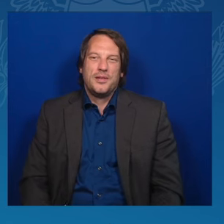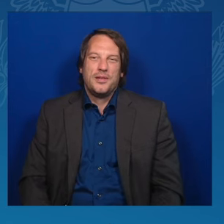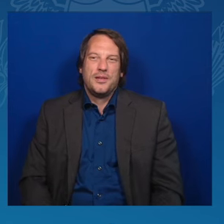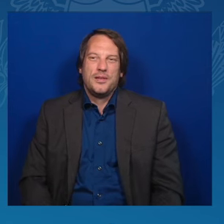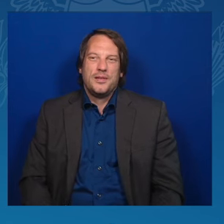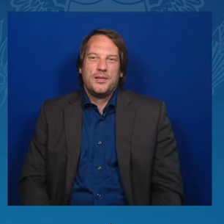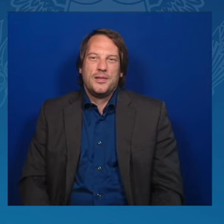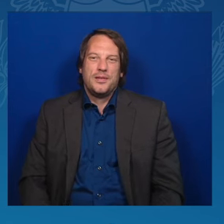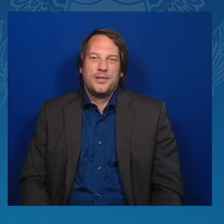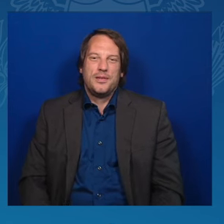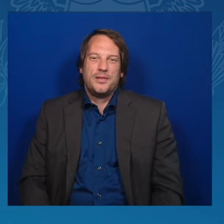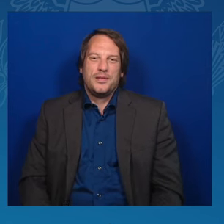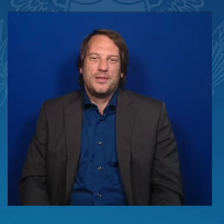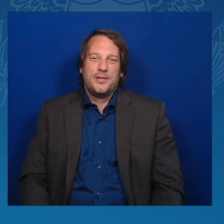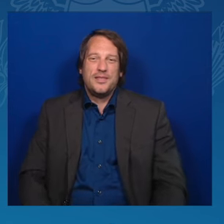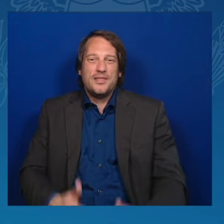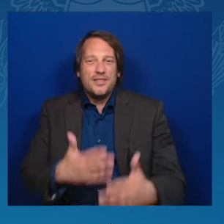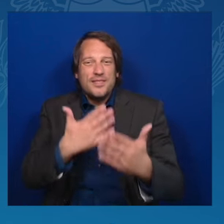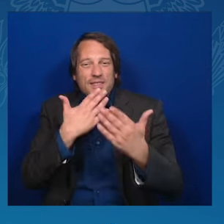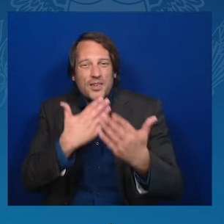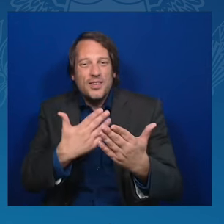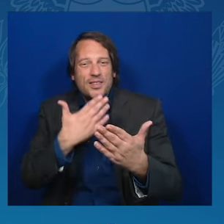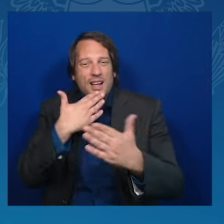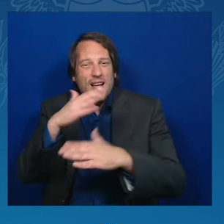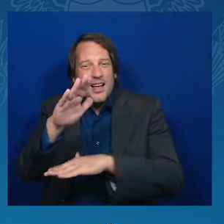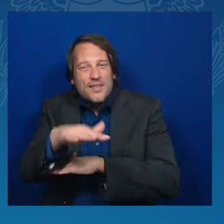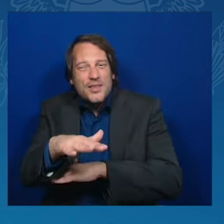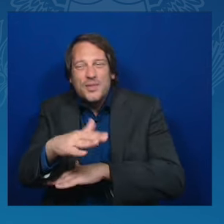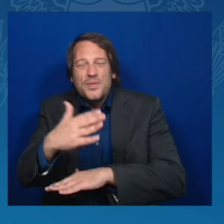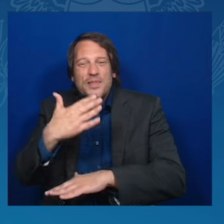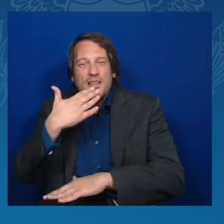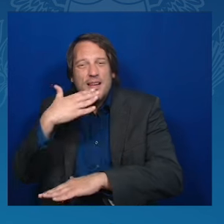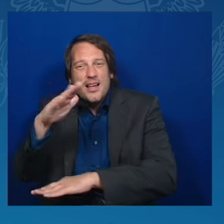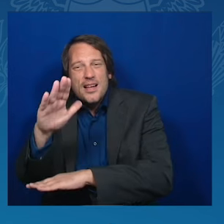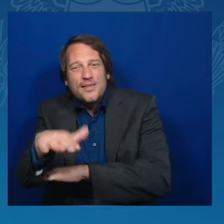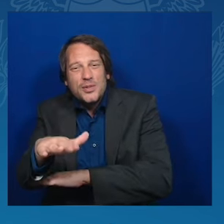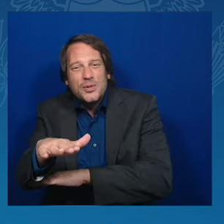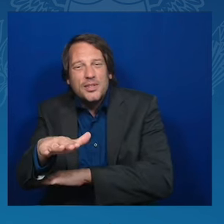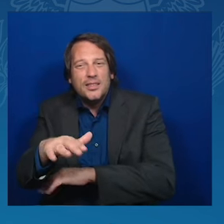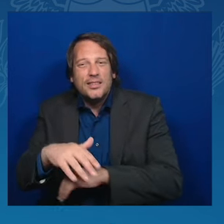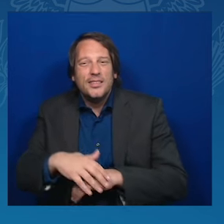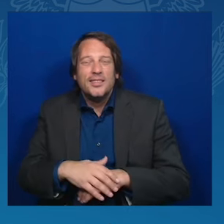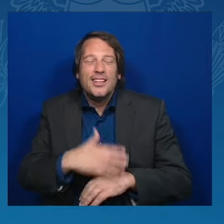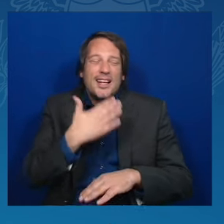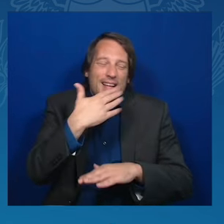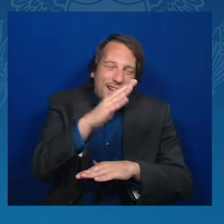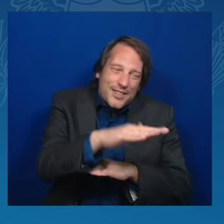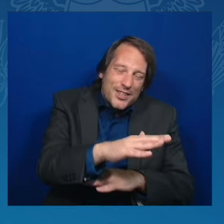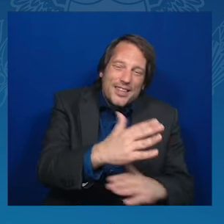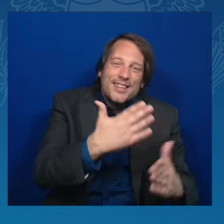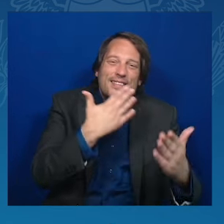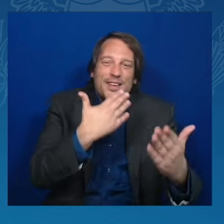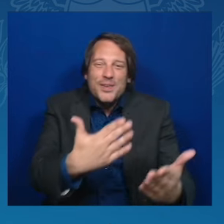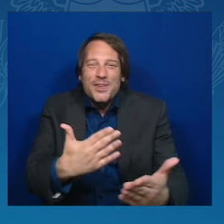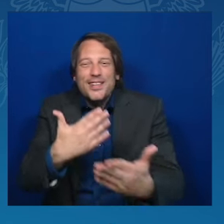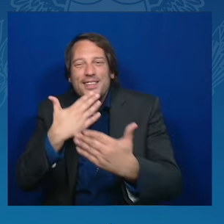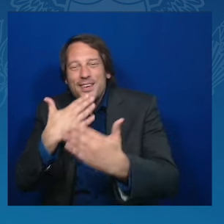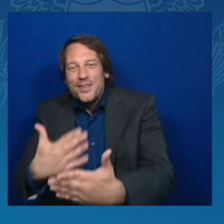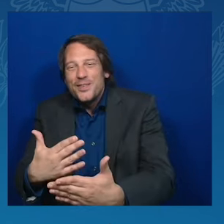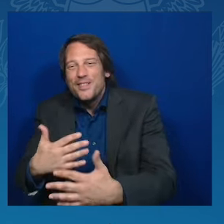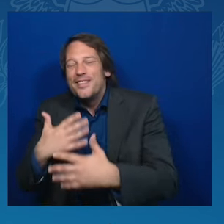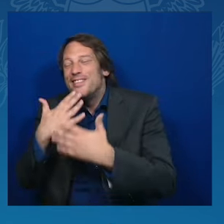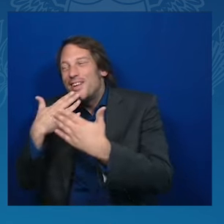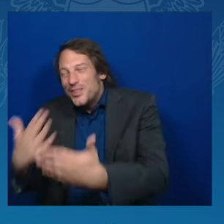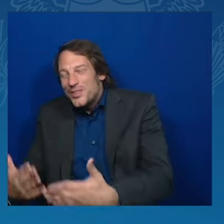Thank you. Good afternoon. Good afternoon. Good afternoon. Good afternoon. Thank you. Thank you. Thank you. Thank you.